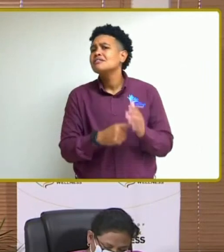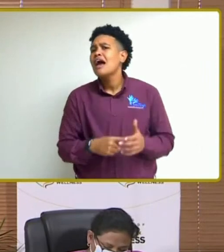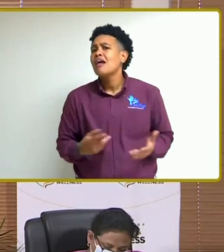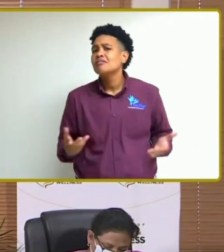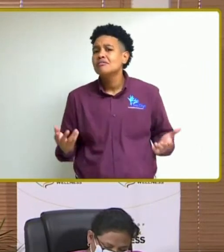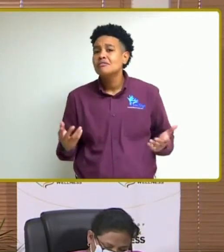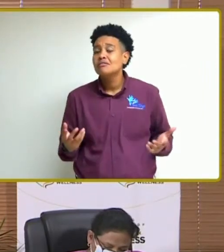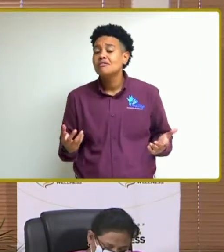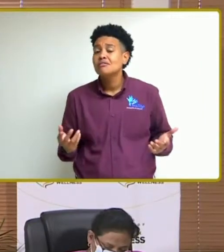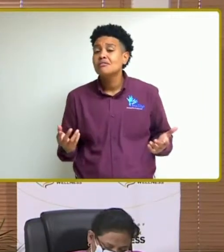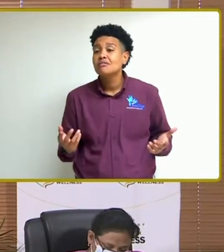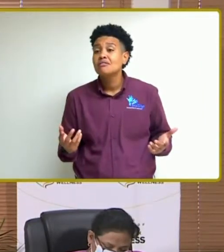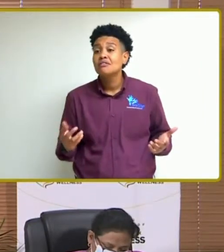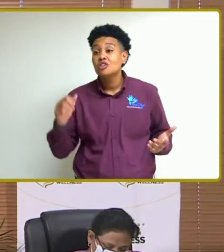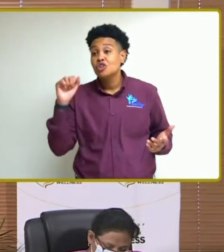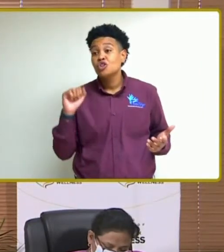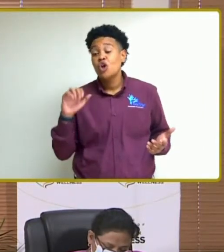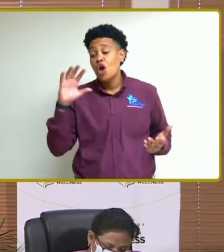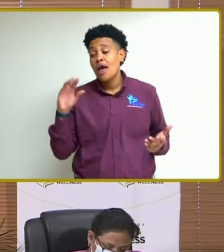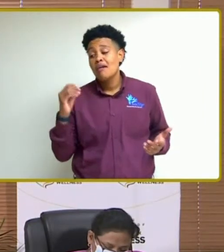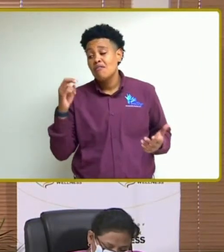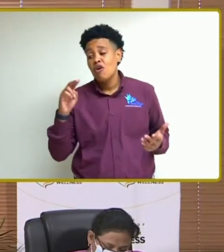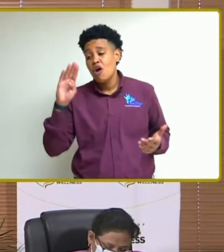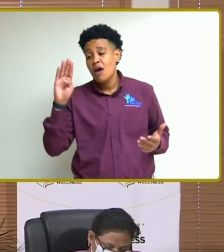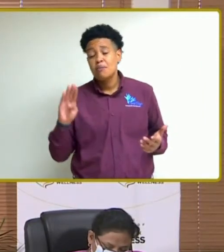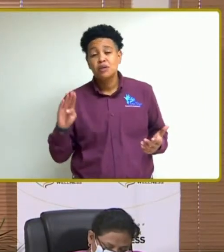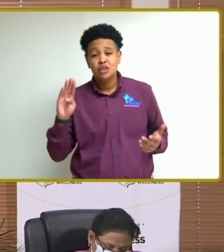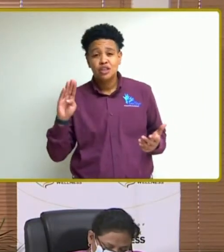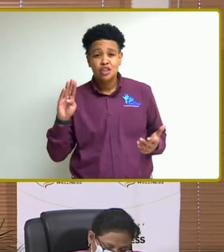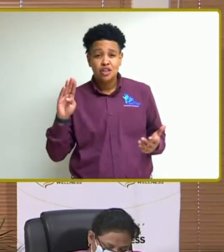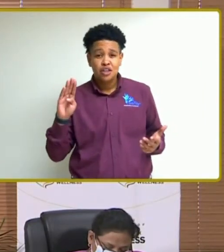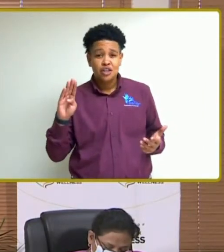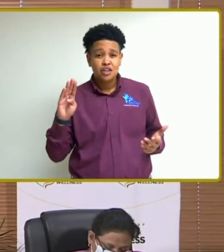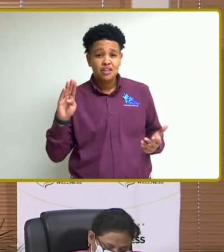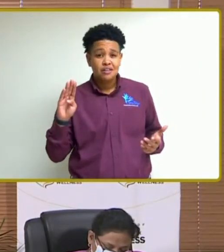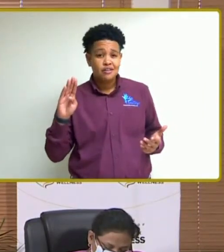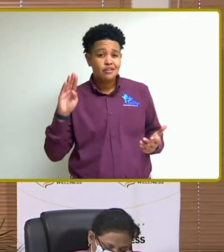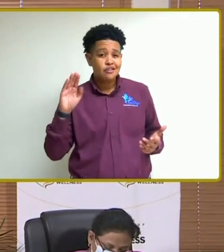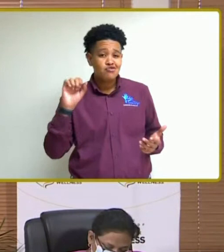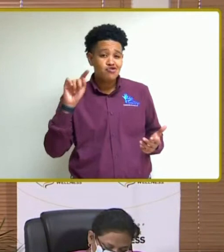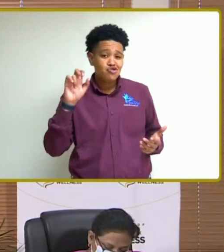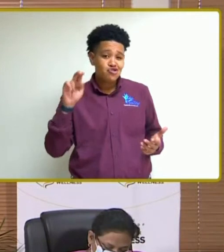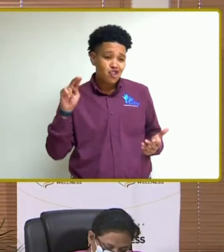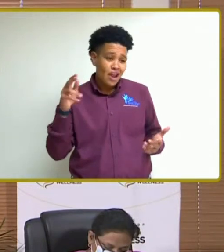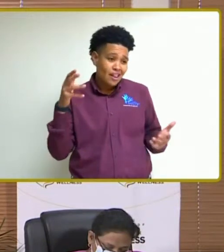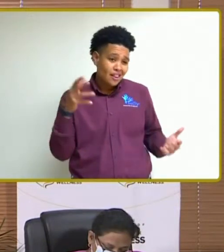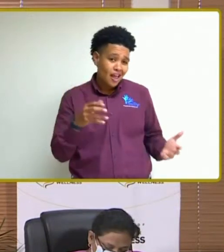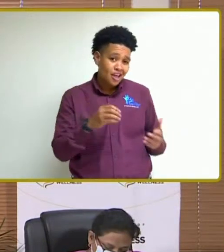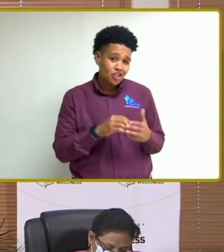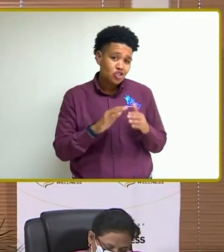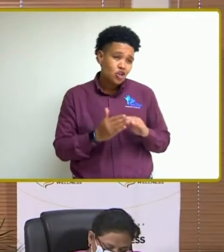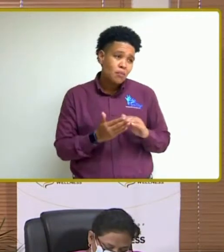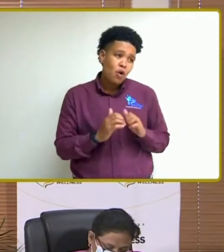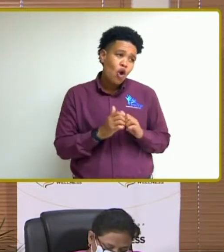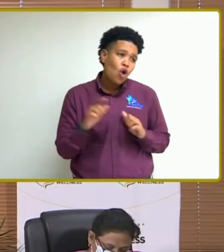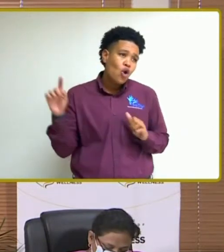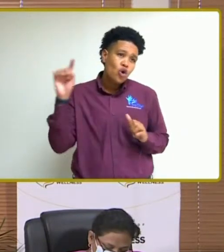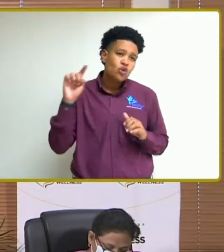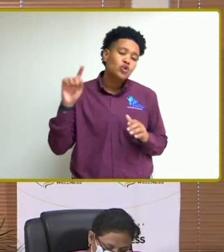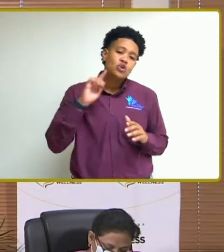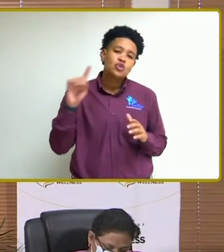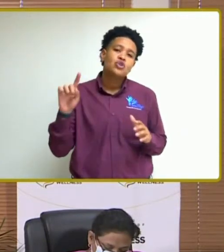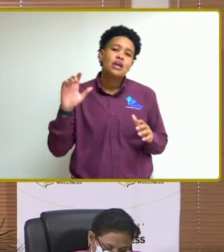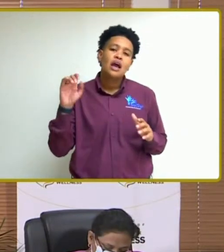the South Africa or Brazilian strains or any other strain in the island? How are those